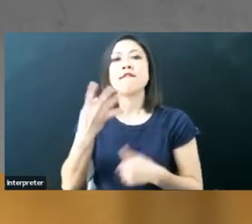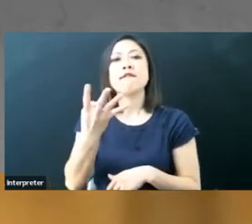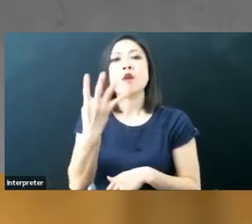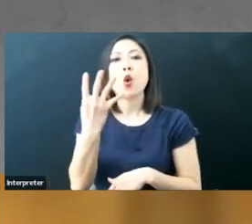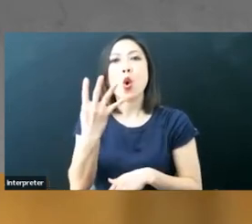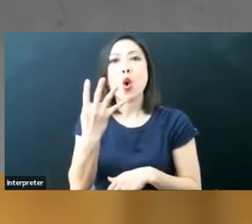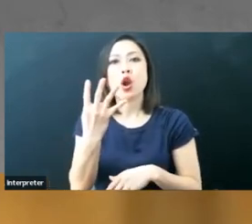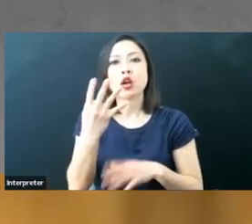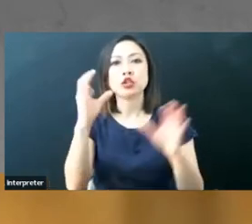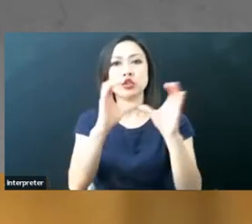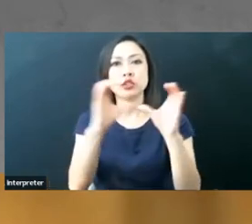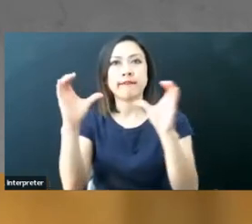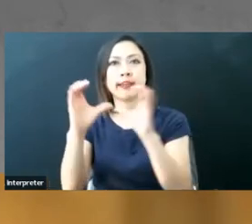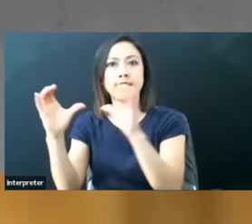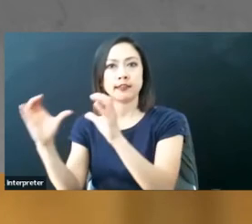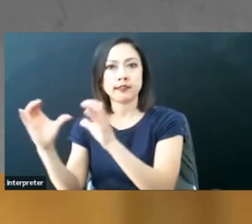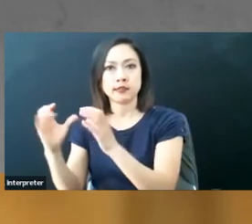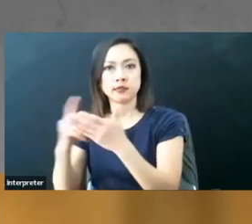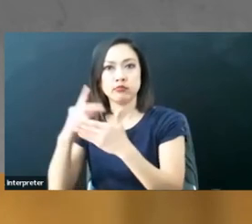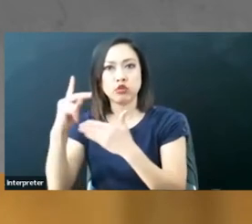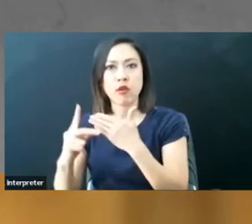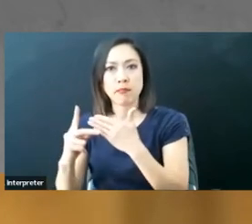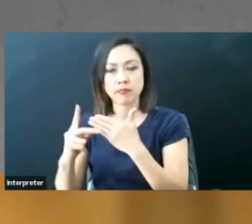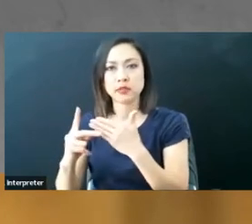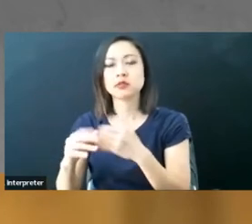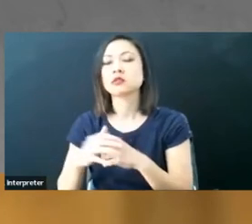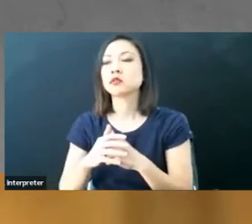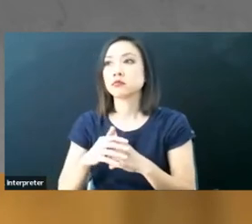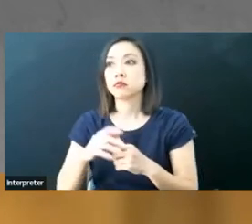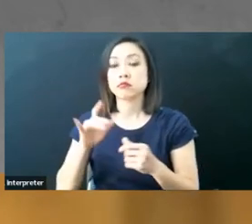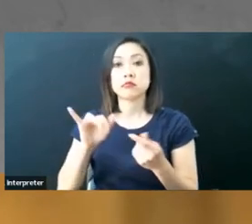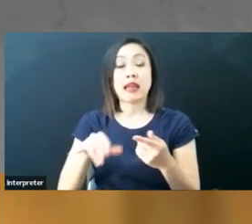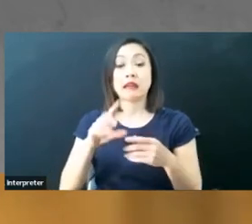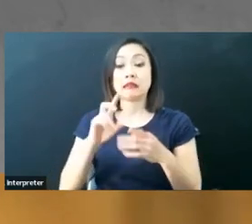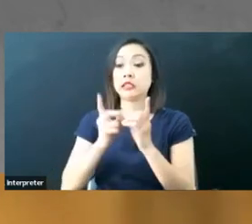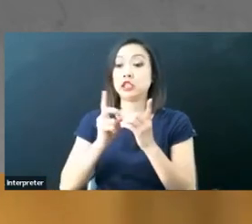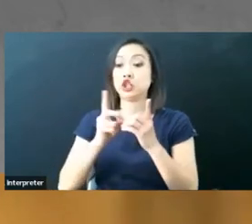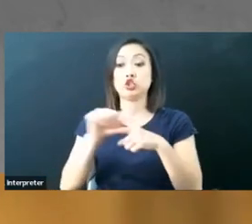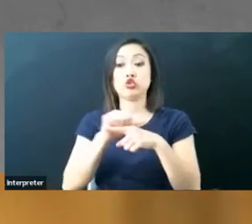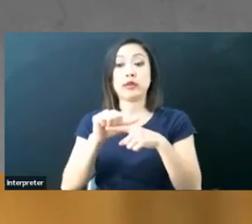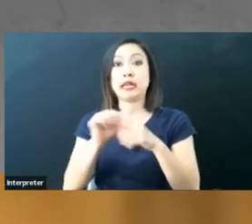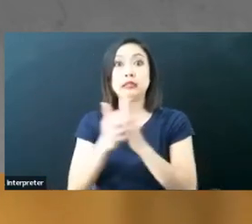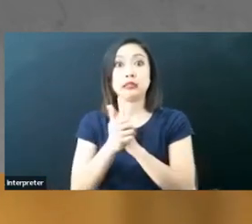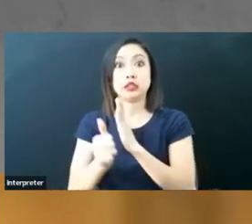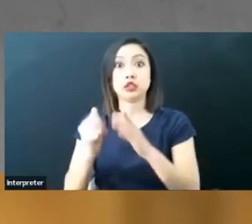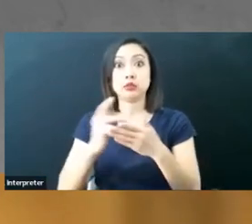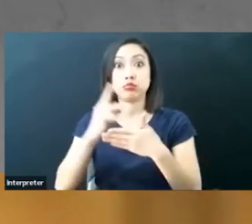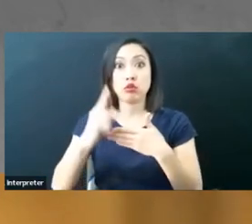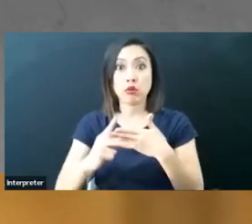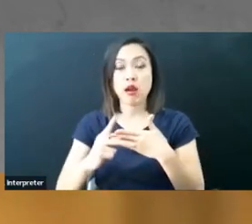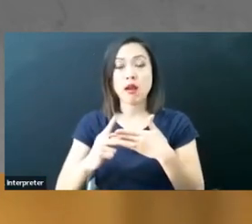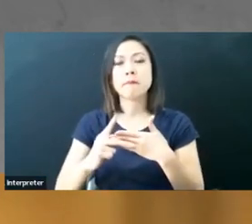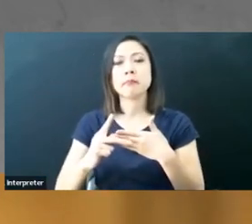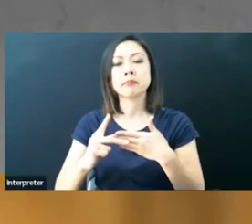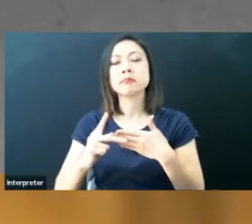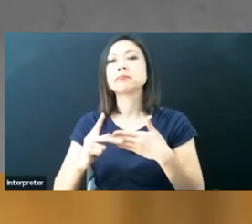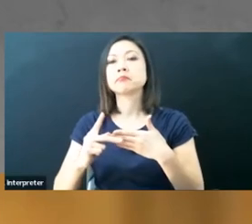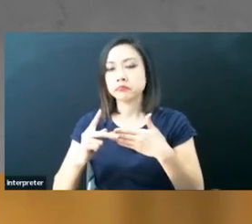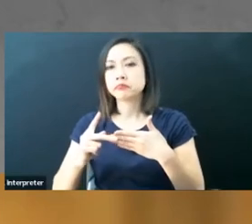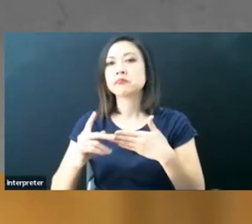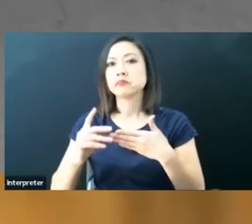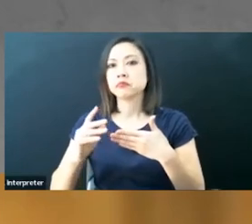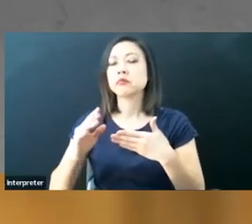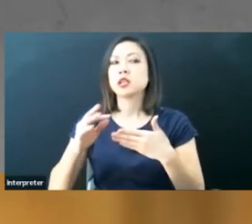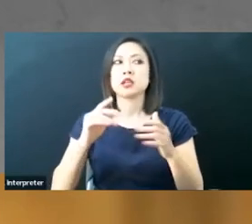of these digital skills training programs is it's wonderful to do them, but if we can do them with a broad consortium of